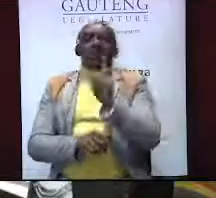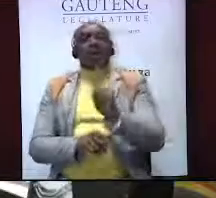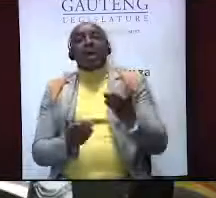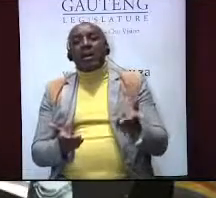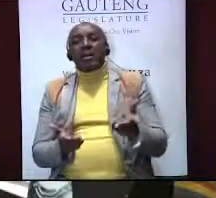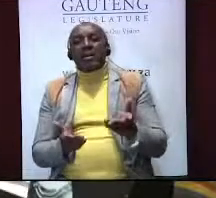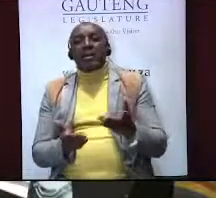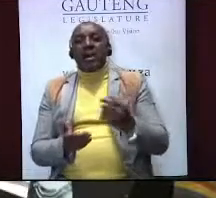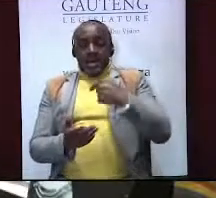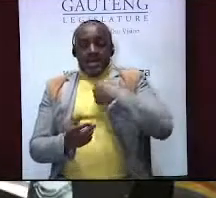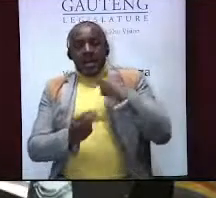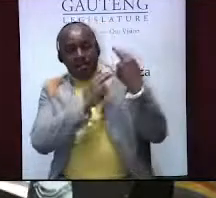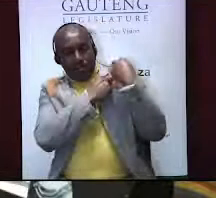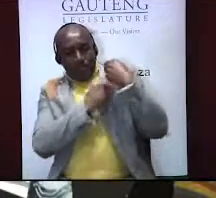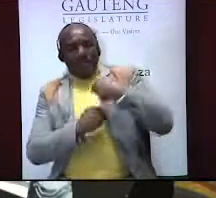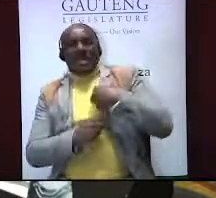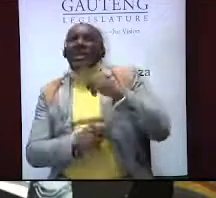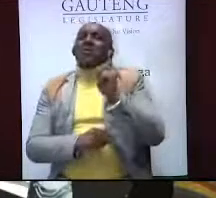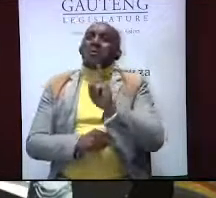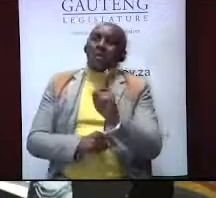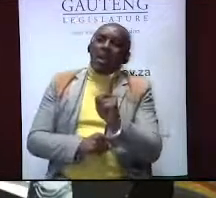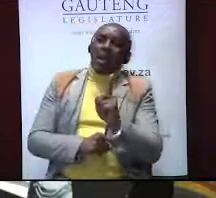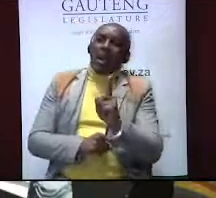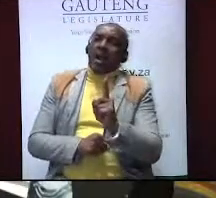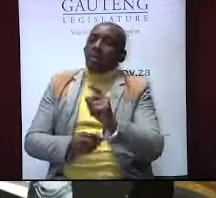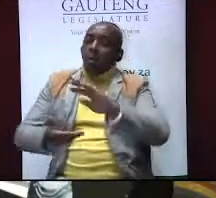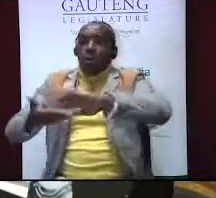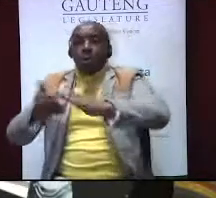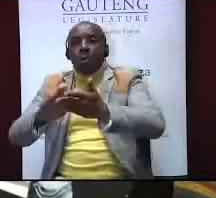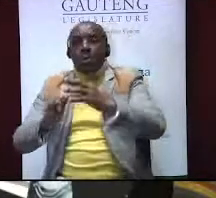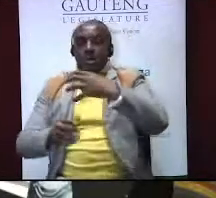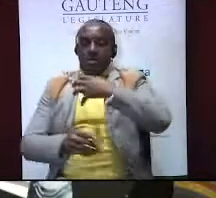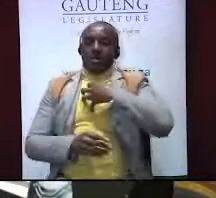what is our role in our communities?